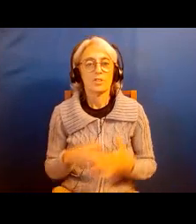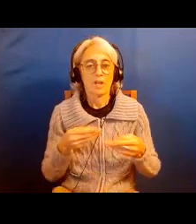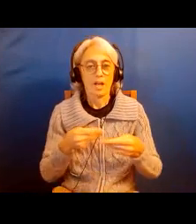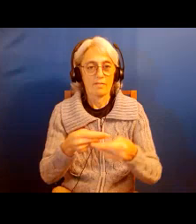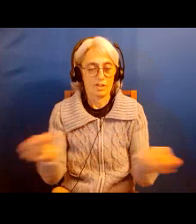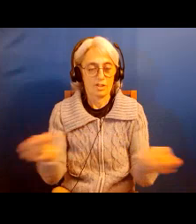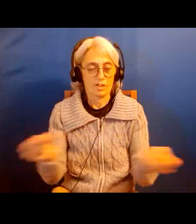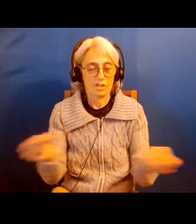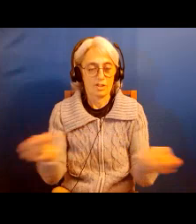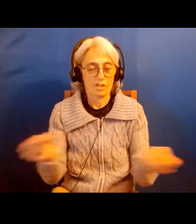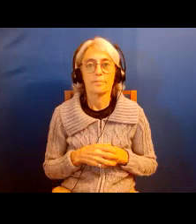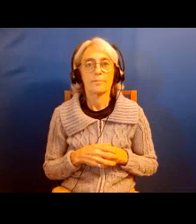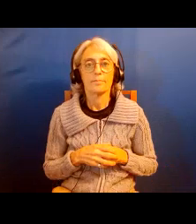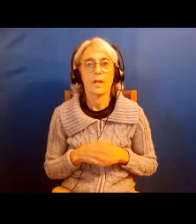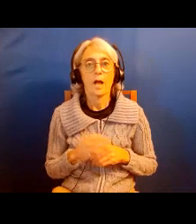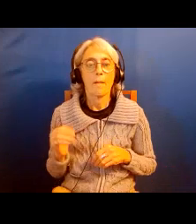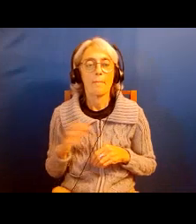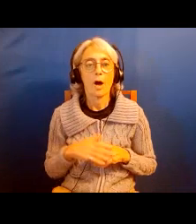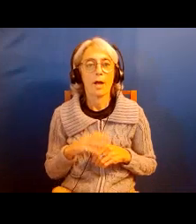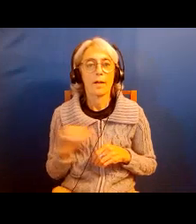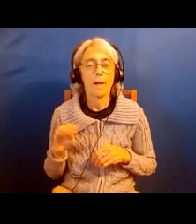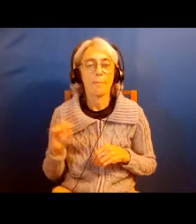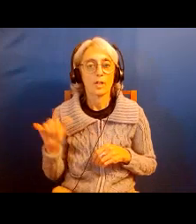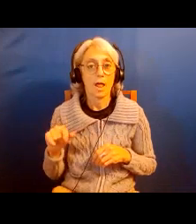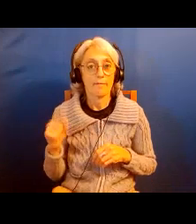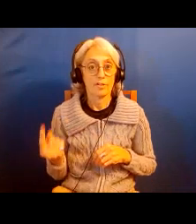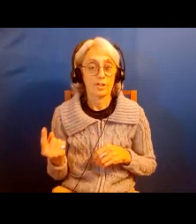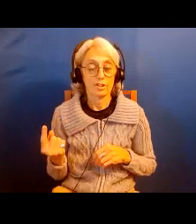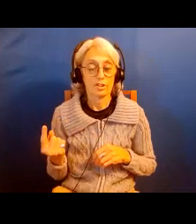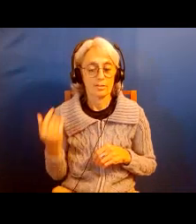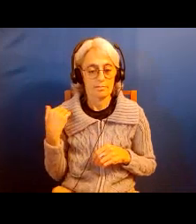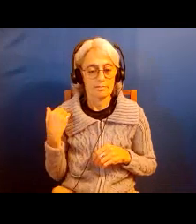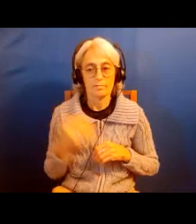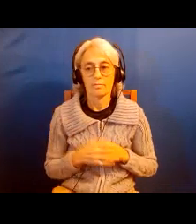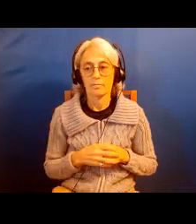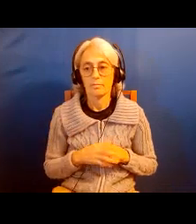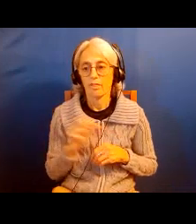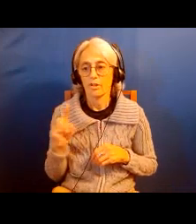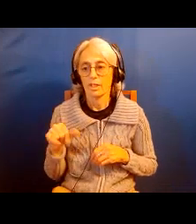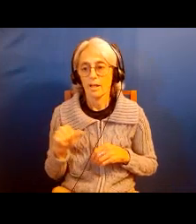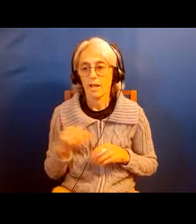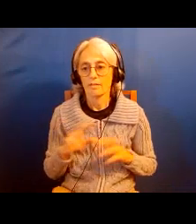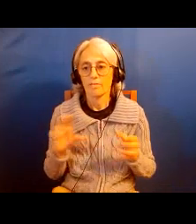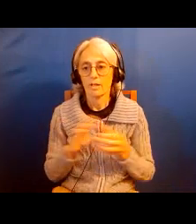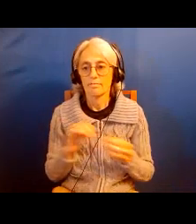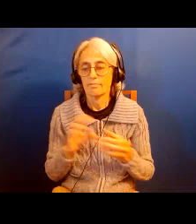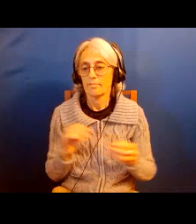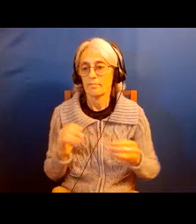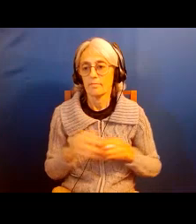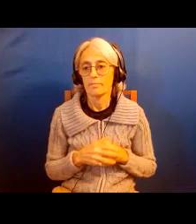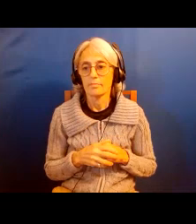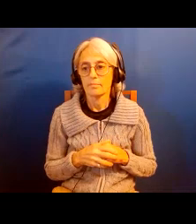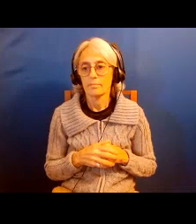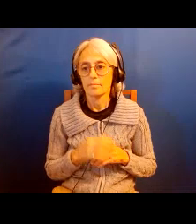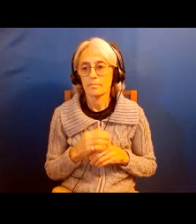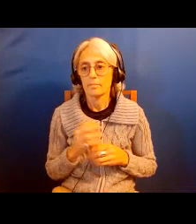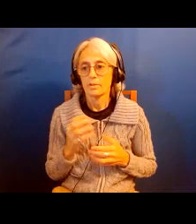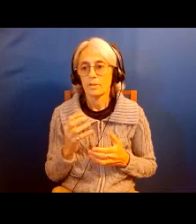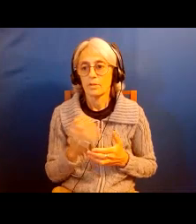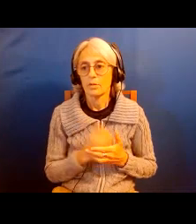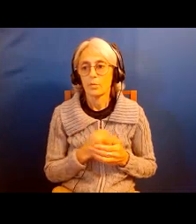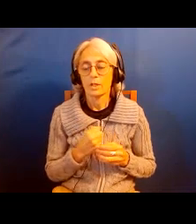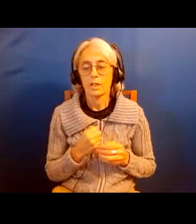on July 1st of this year for a 30-day public comment period. We received feedback from